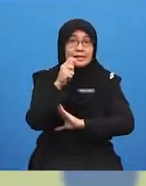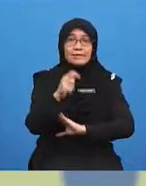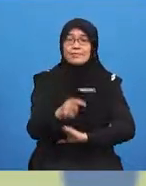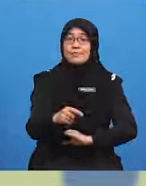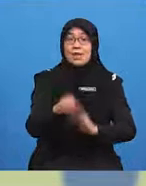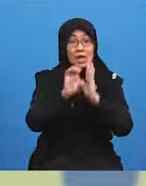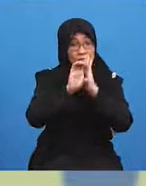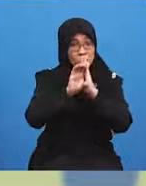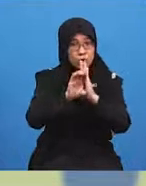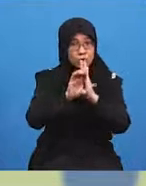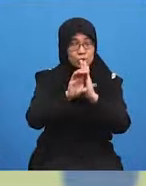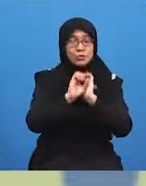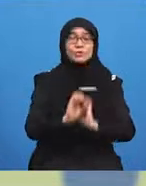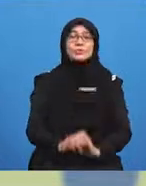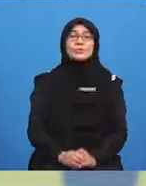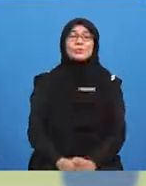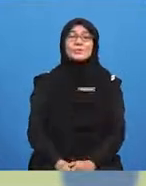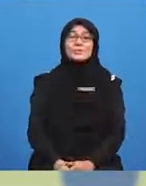For example,